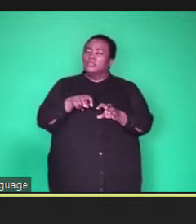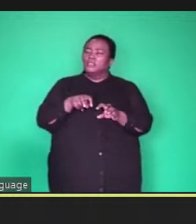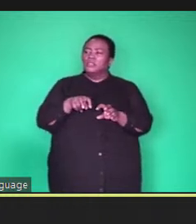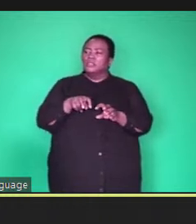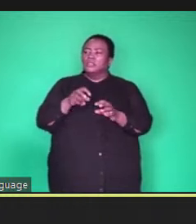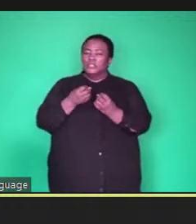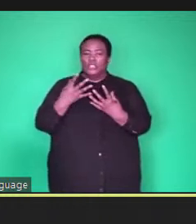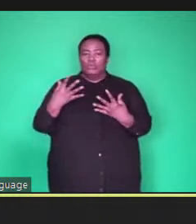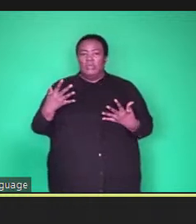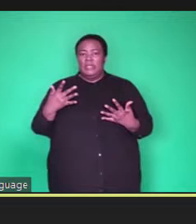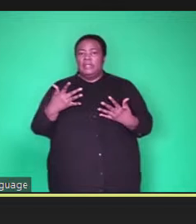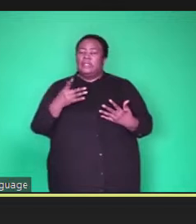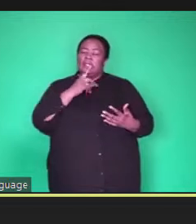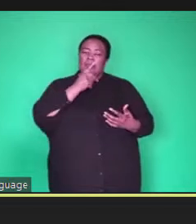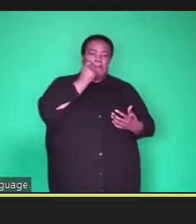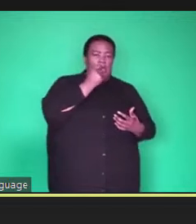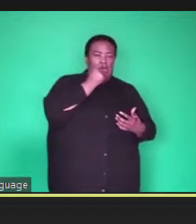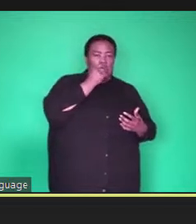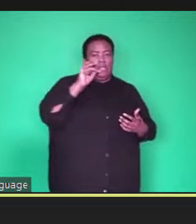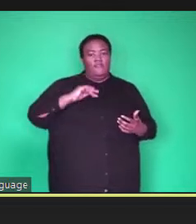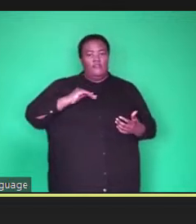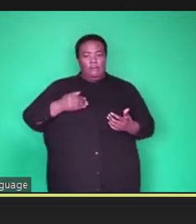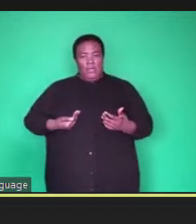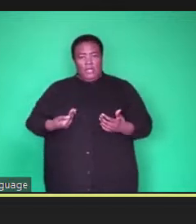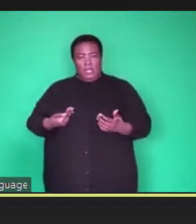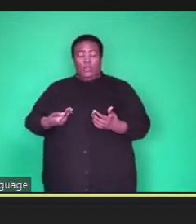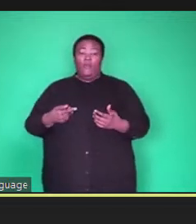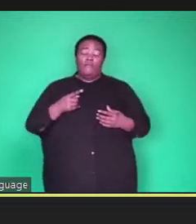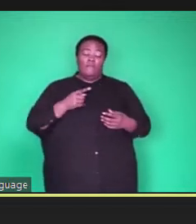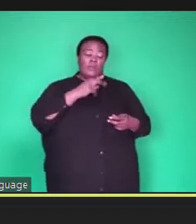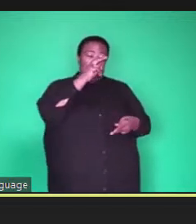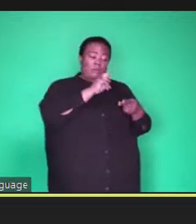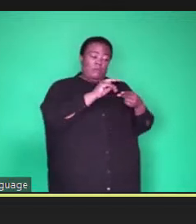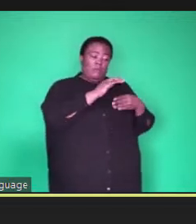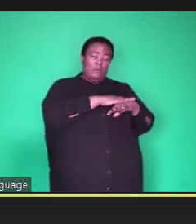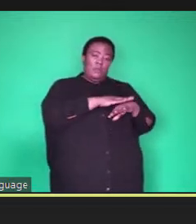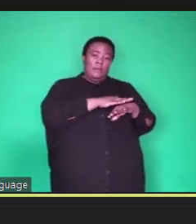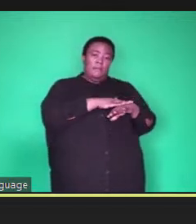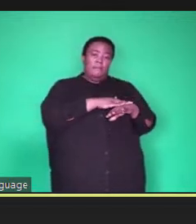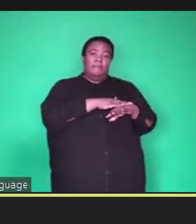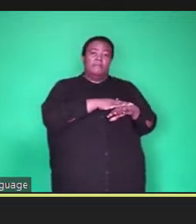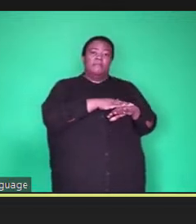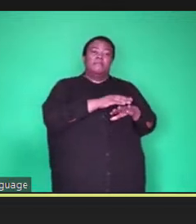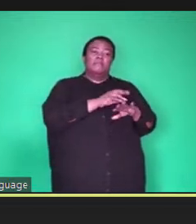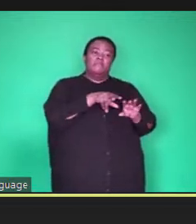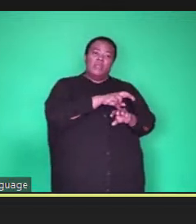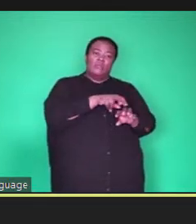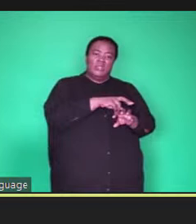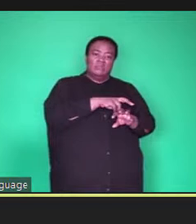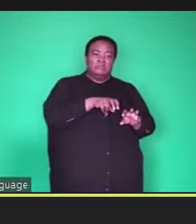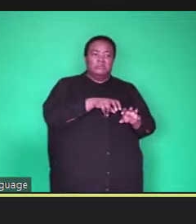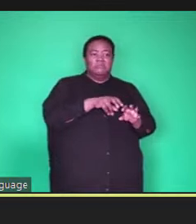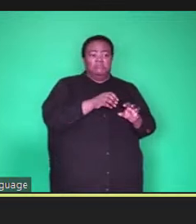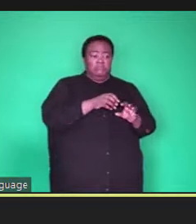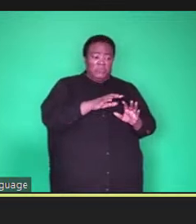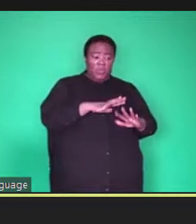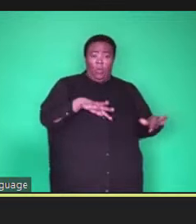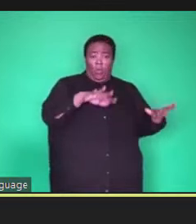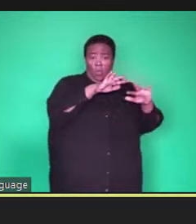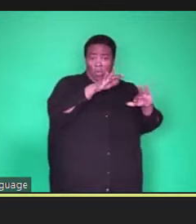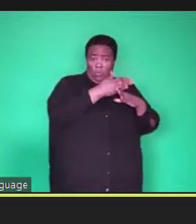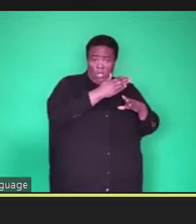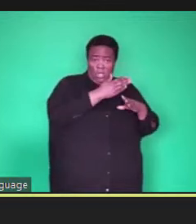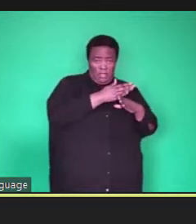male and female. Of those temporary migrants, of which not all are working, but many are, who is remitting